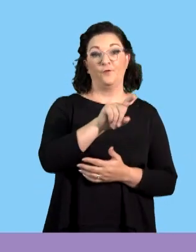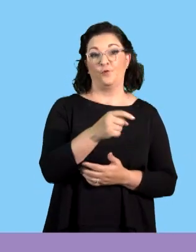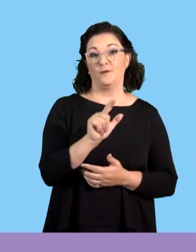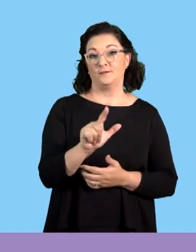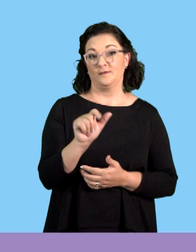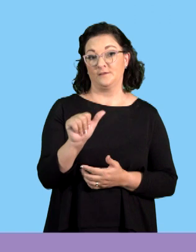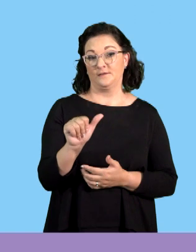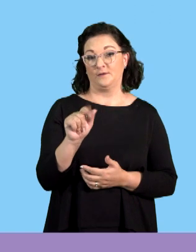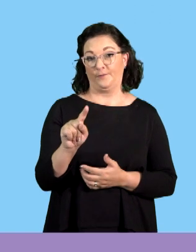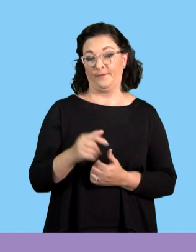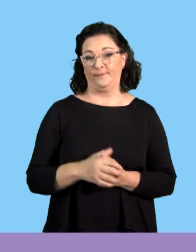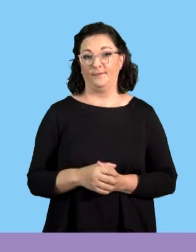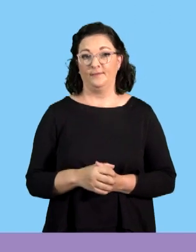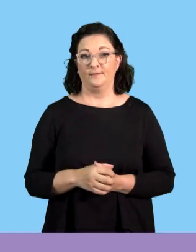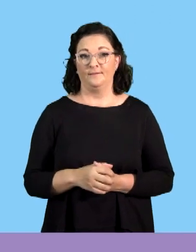would be